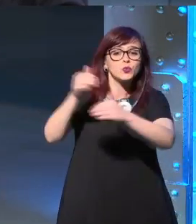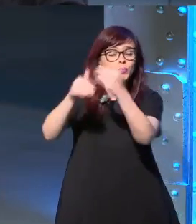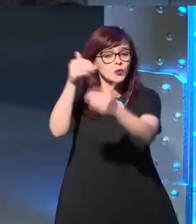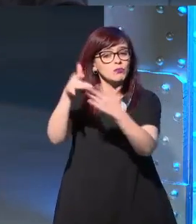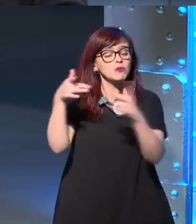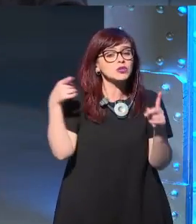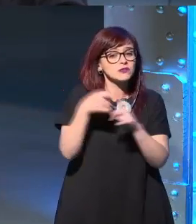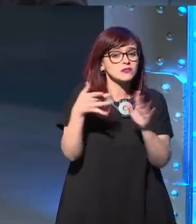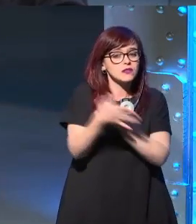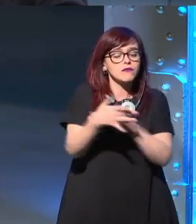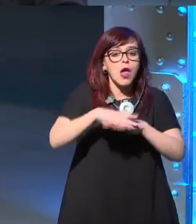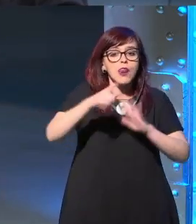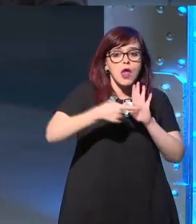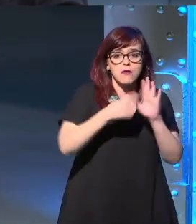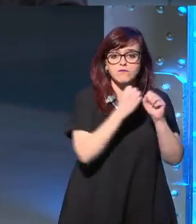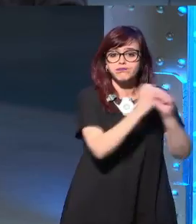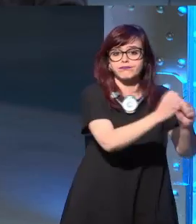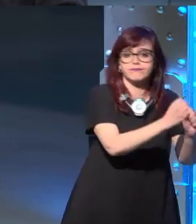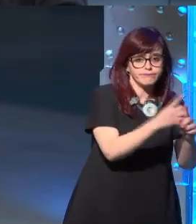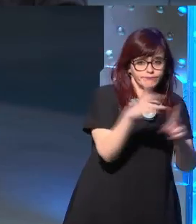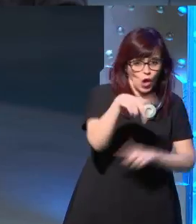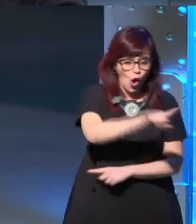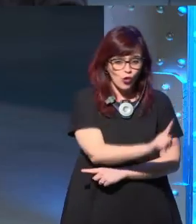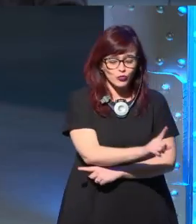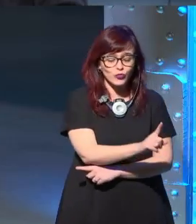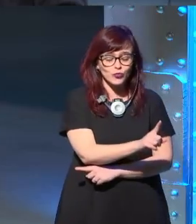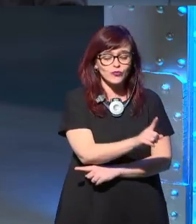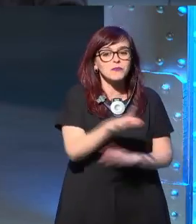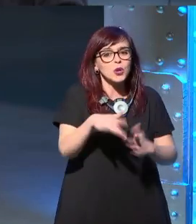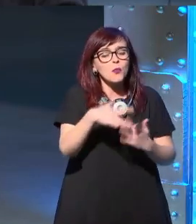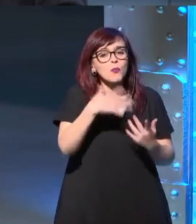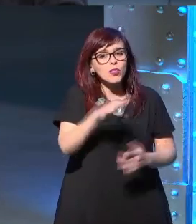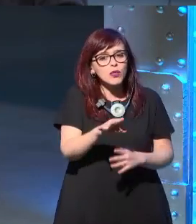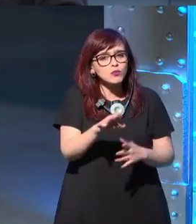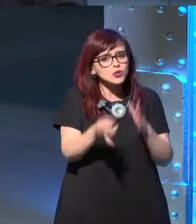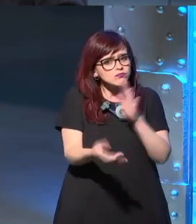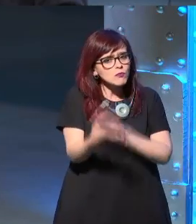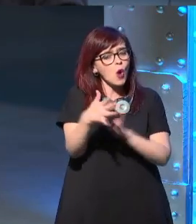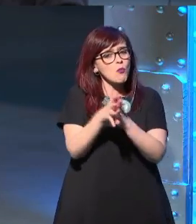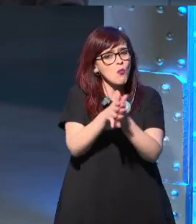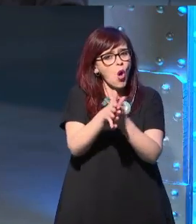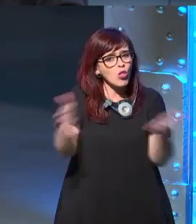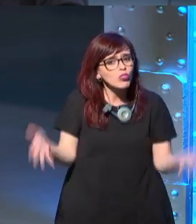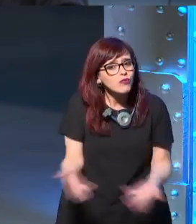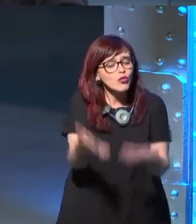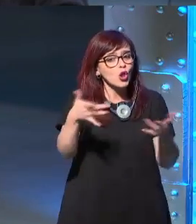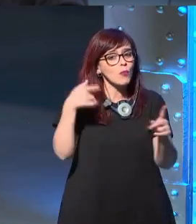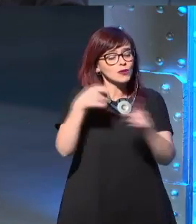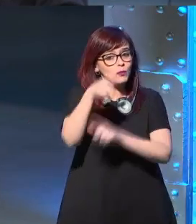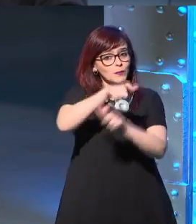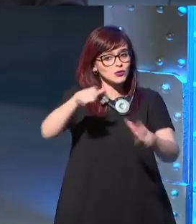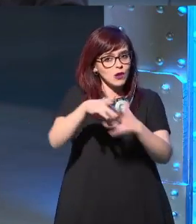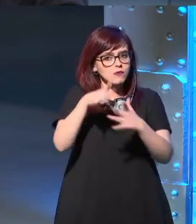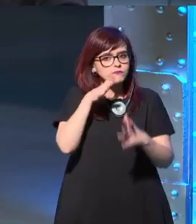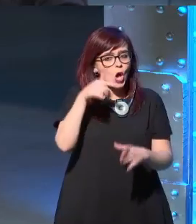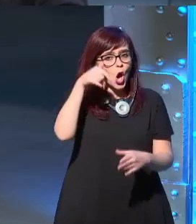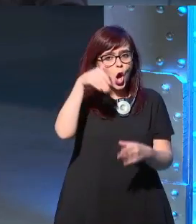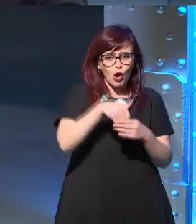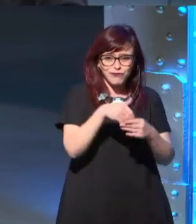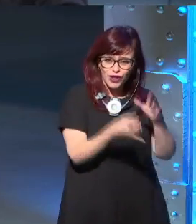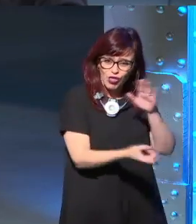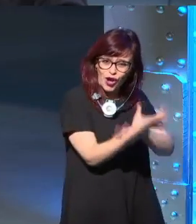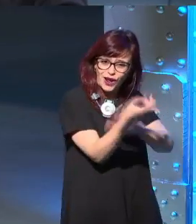we can have an incentive for people who create good content, for example, to have a way to get royalties from